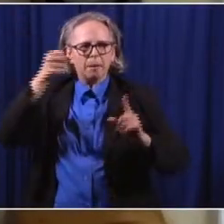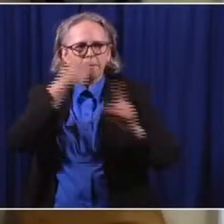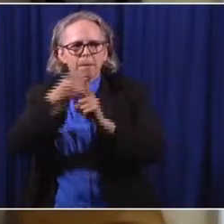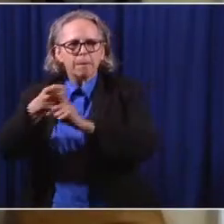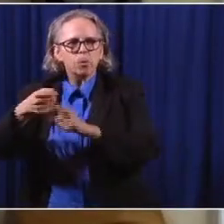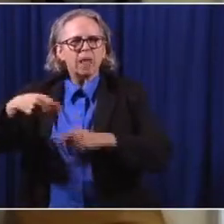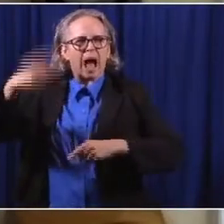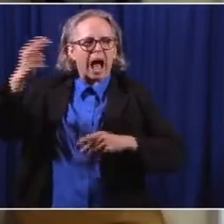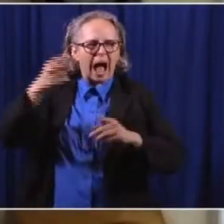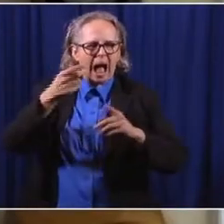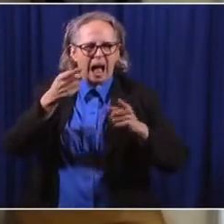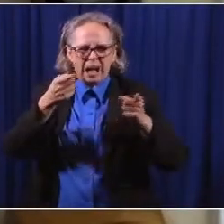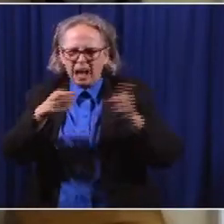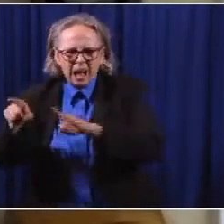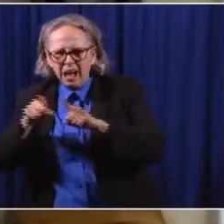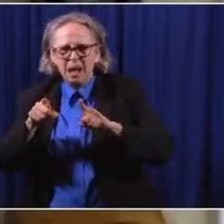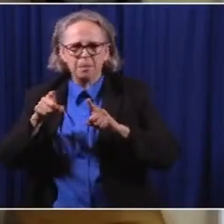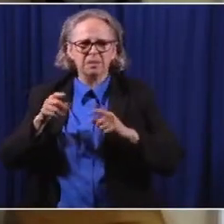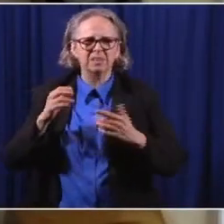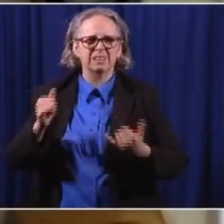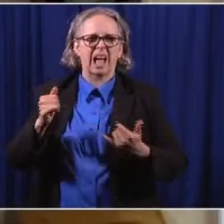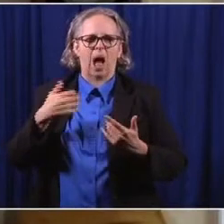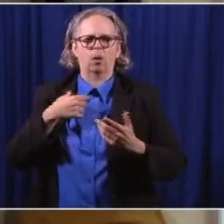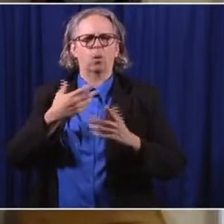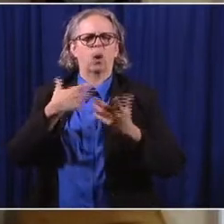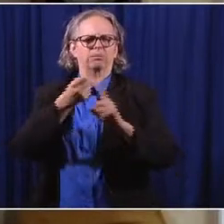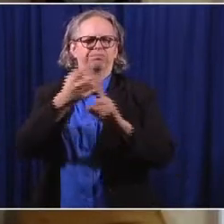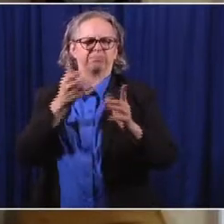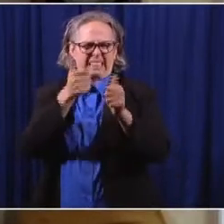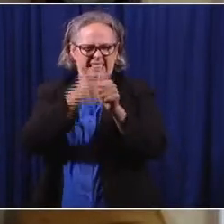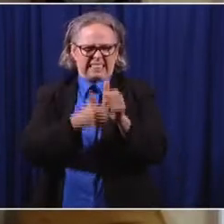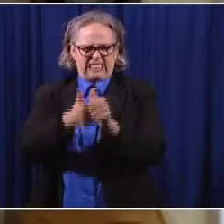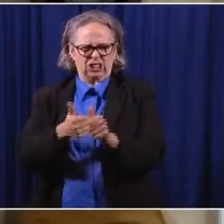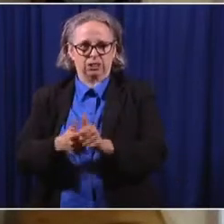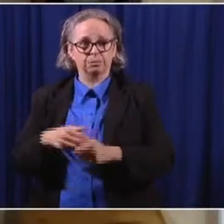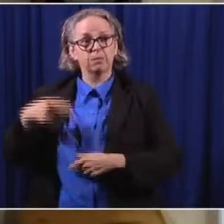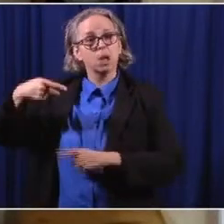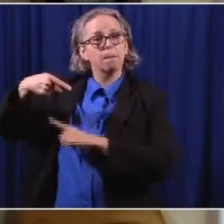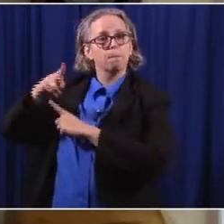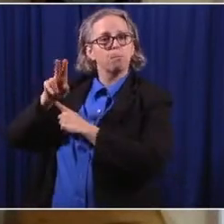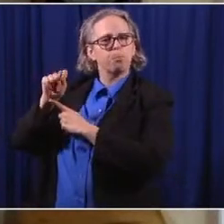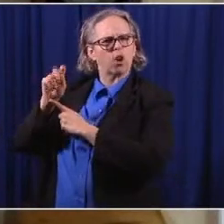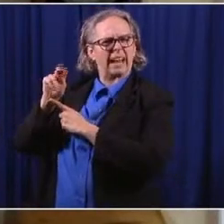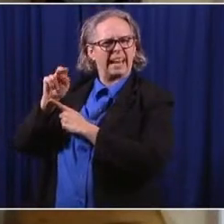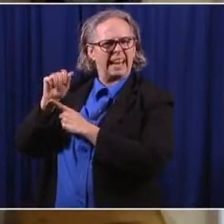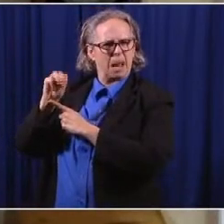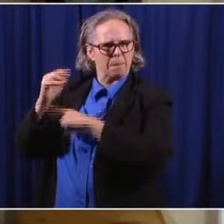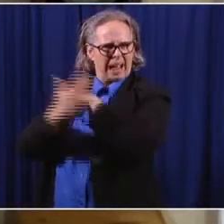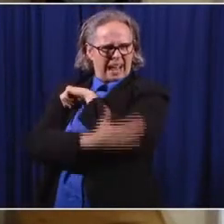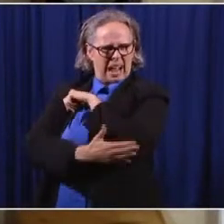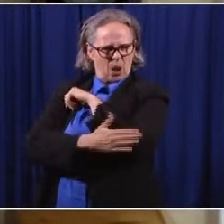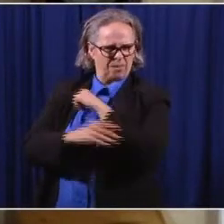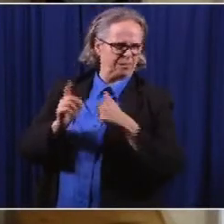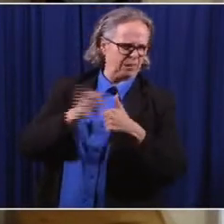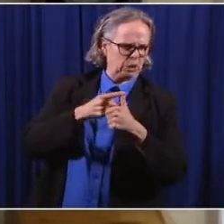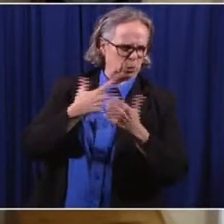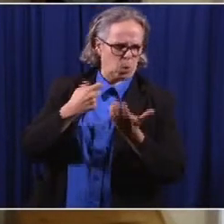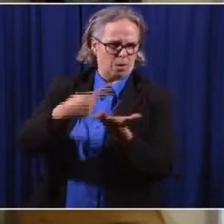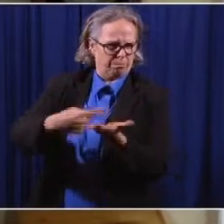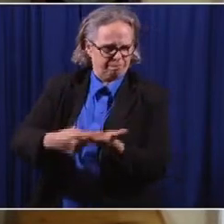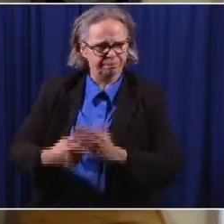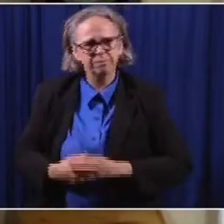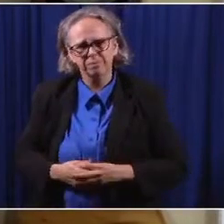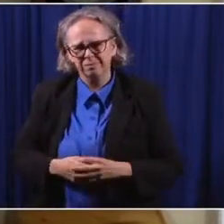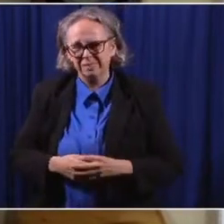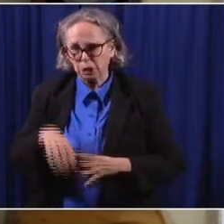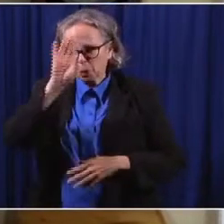counties. Let's start with Putnam County. Putnam County is at a high level of